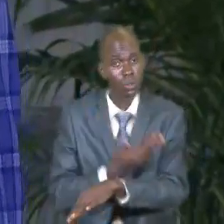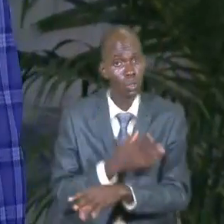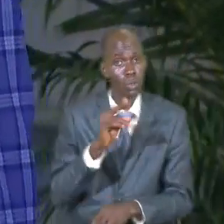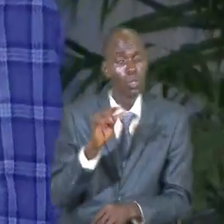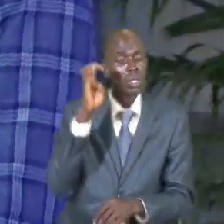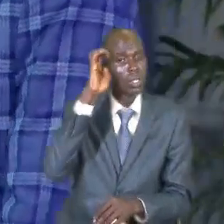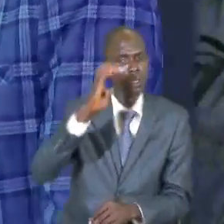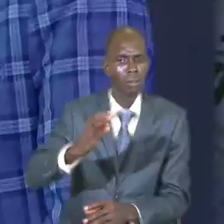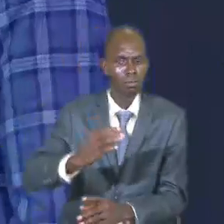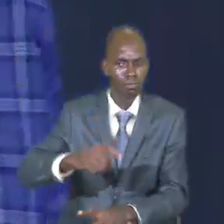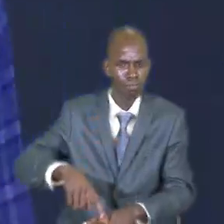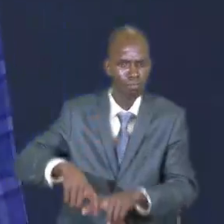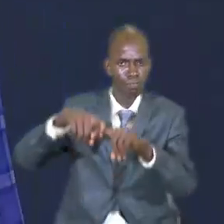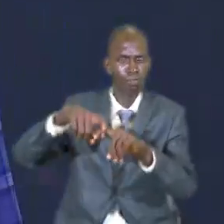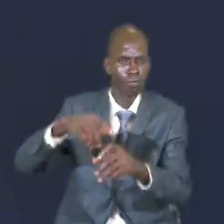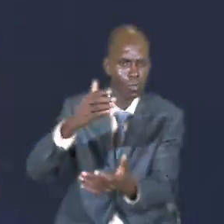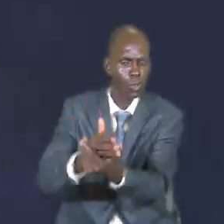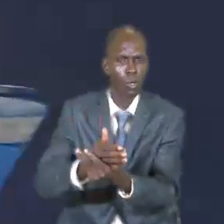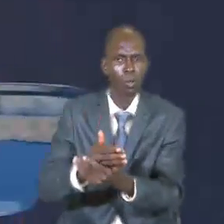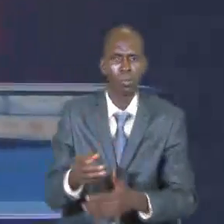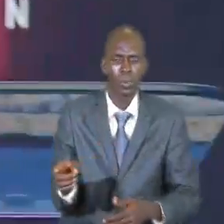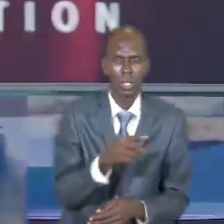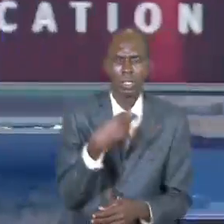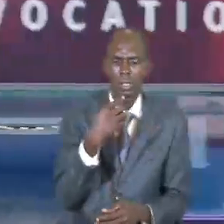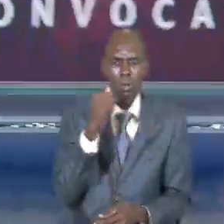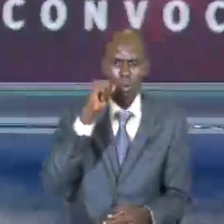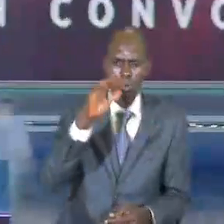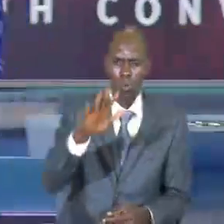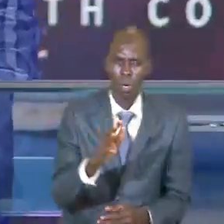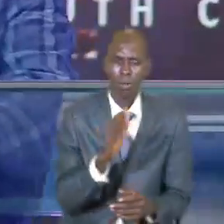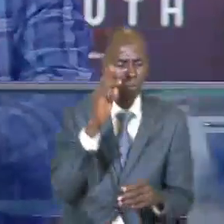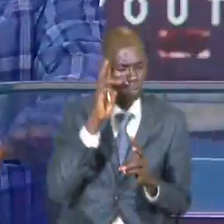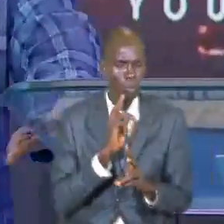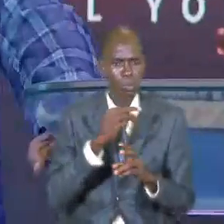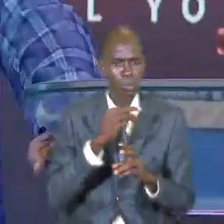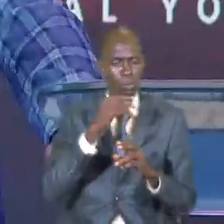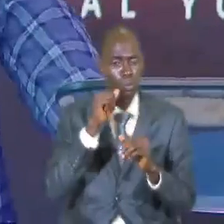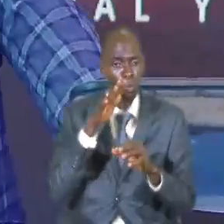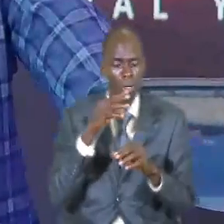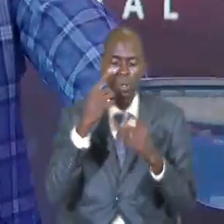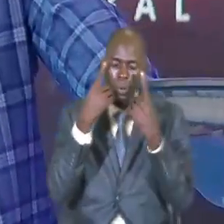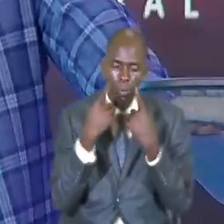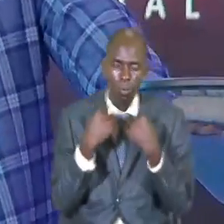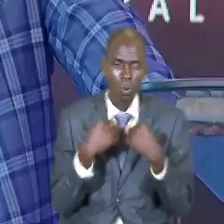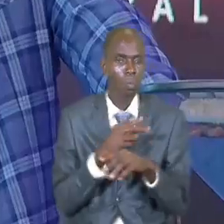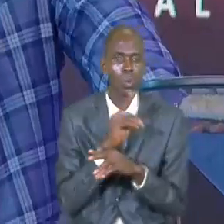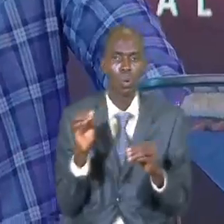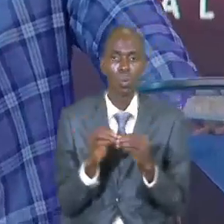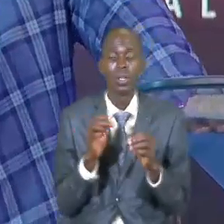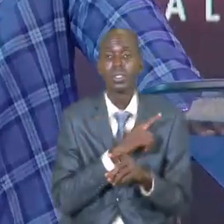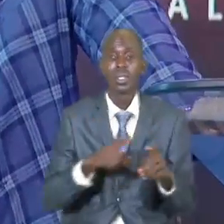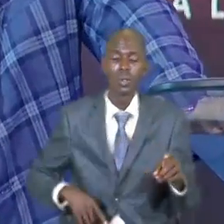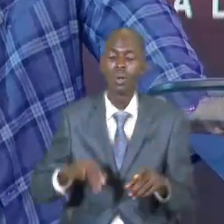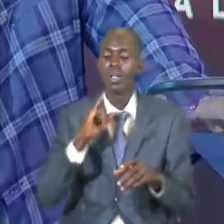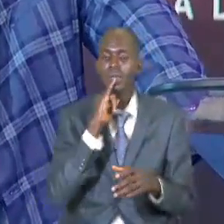procession and said, woman, weep not. The Lord is interrupting the past in your life. And